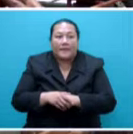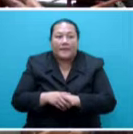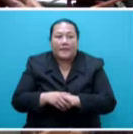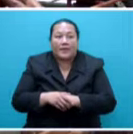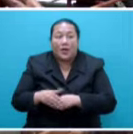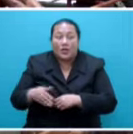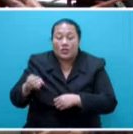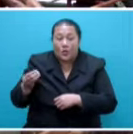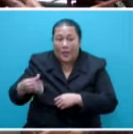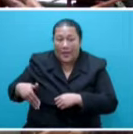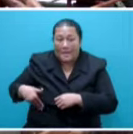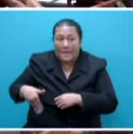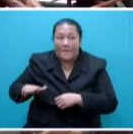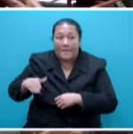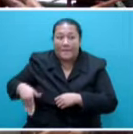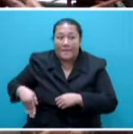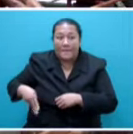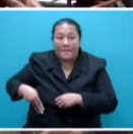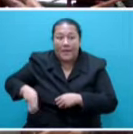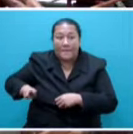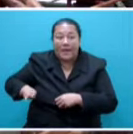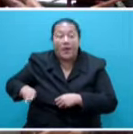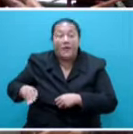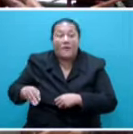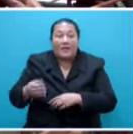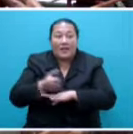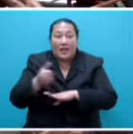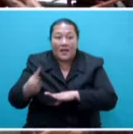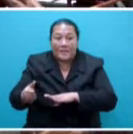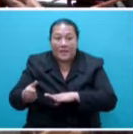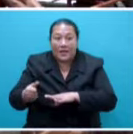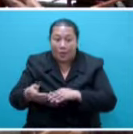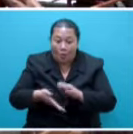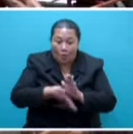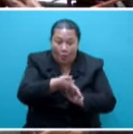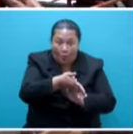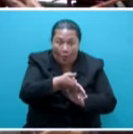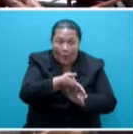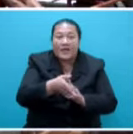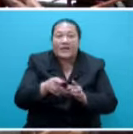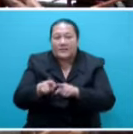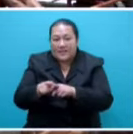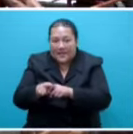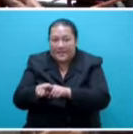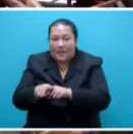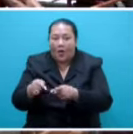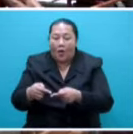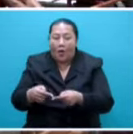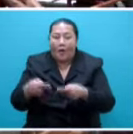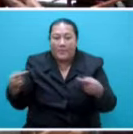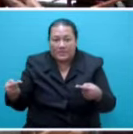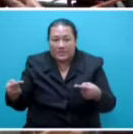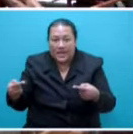a member of the government goes, member of the opposition goes. So there's